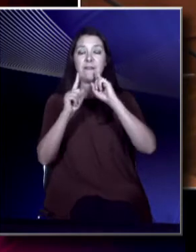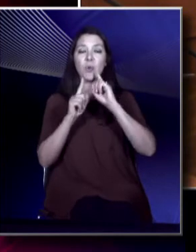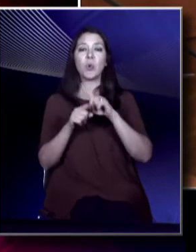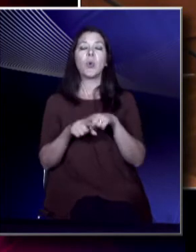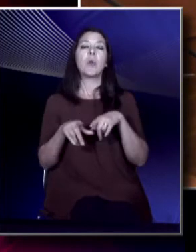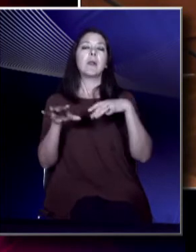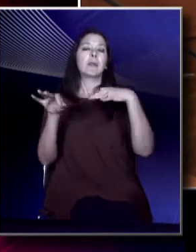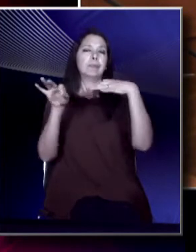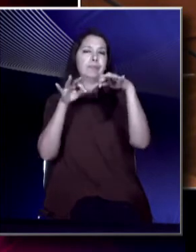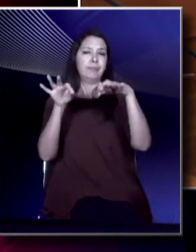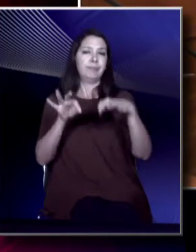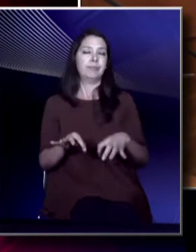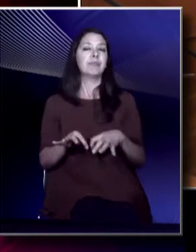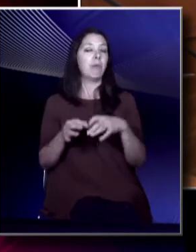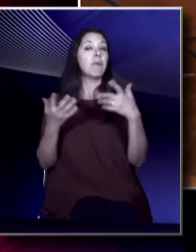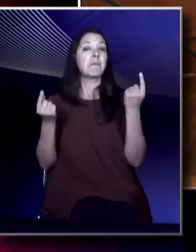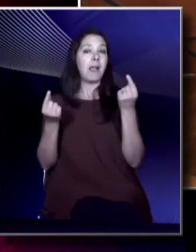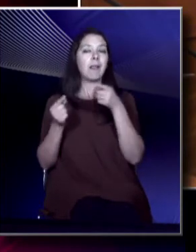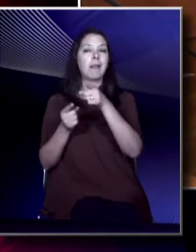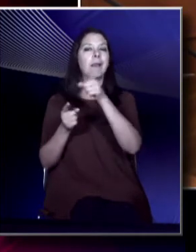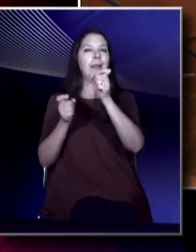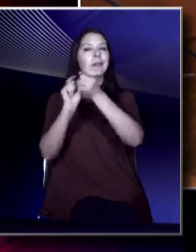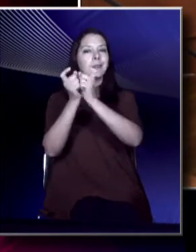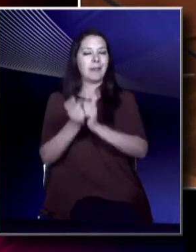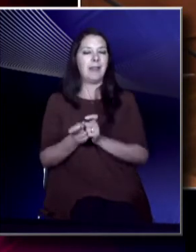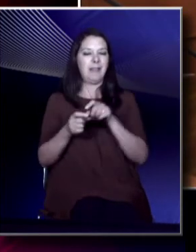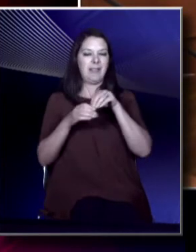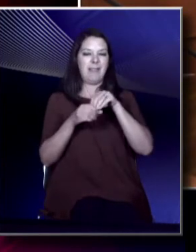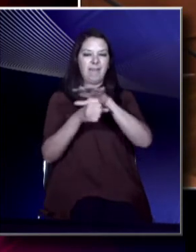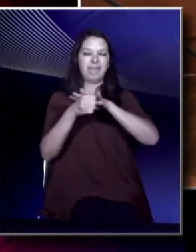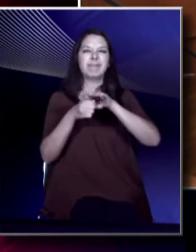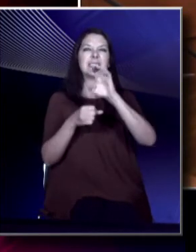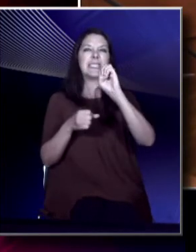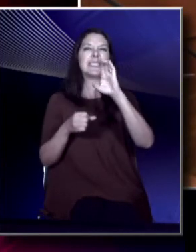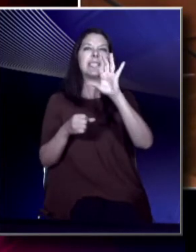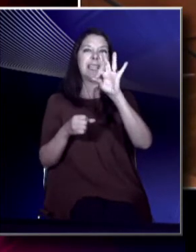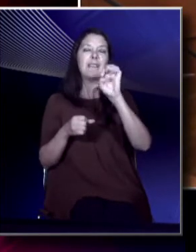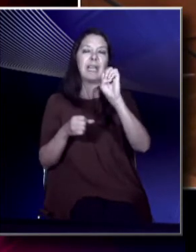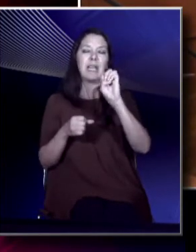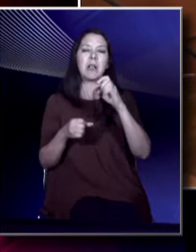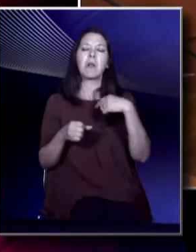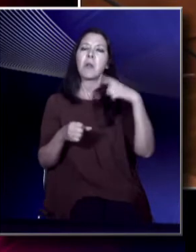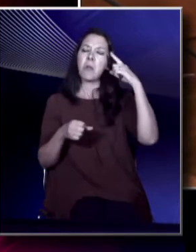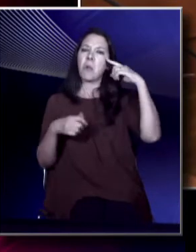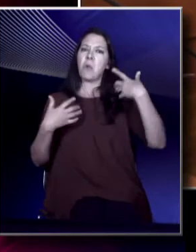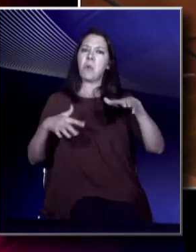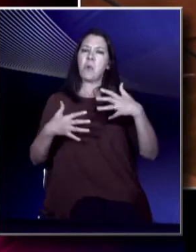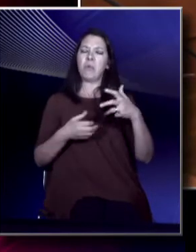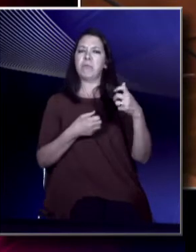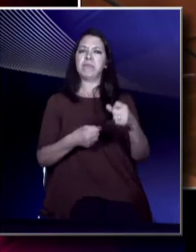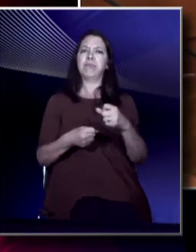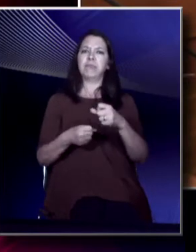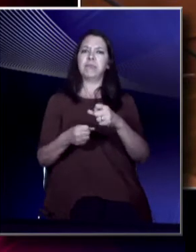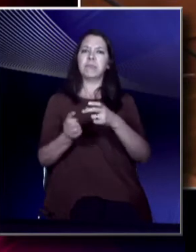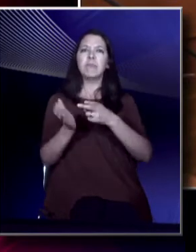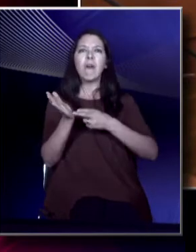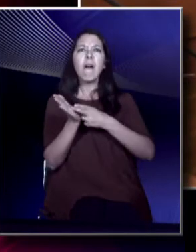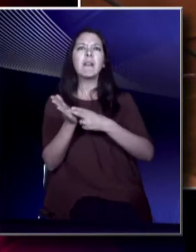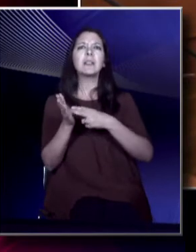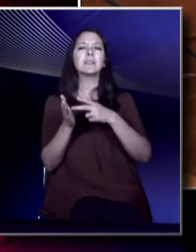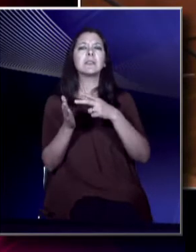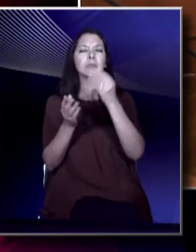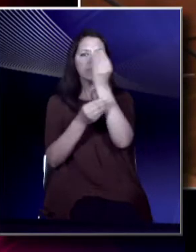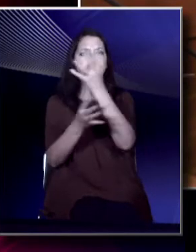she thought needed to change and improve within the ECFE department. I thought that was very bold and forward-thinking of her to do,